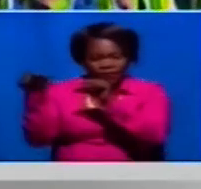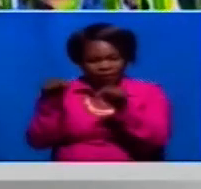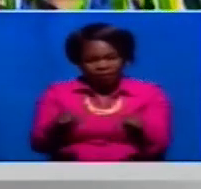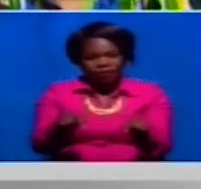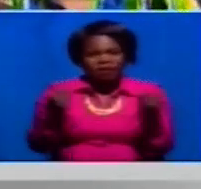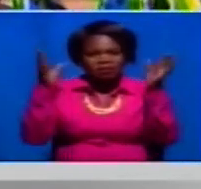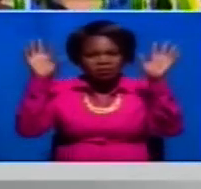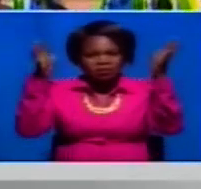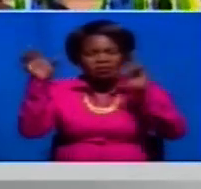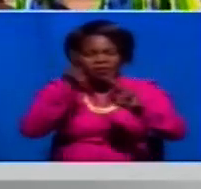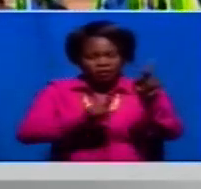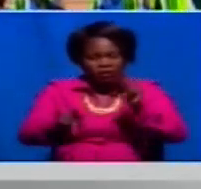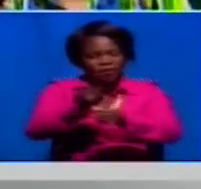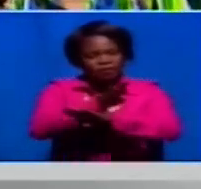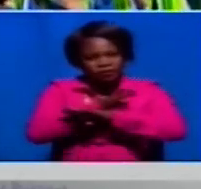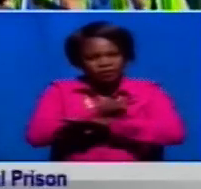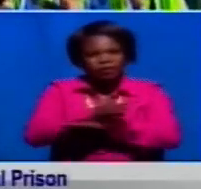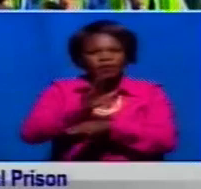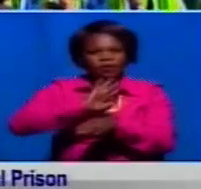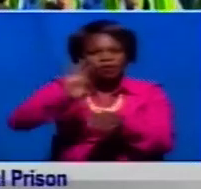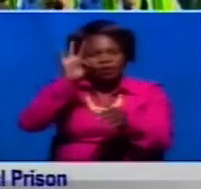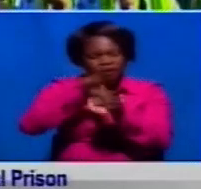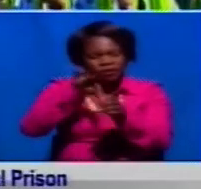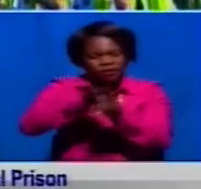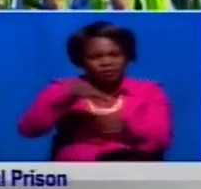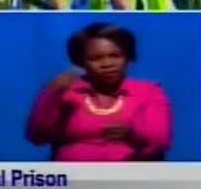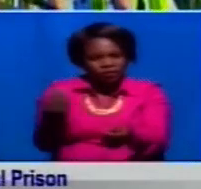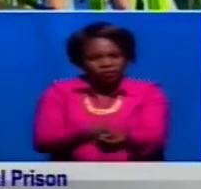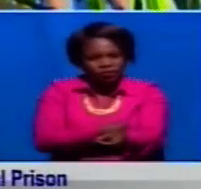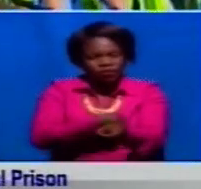Zambia the election of a new president.